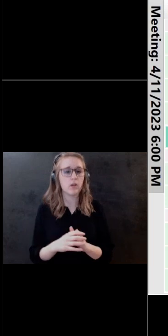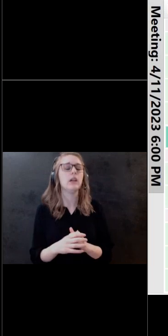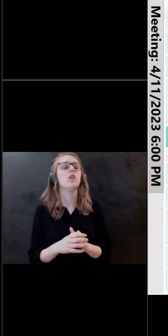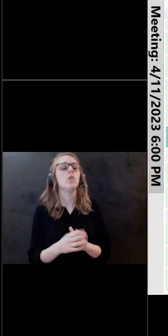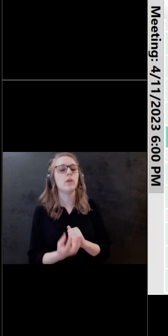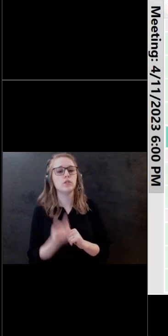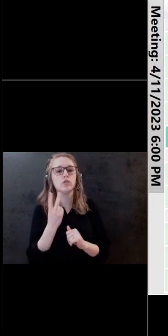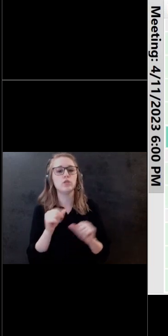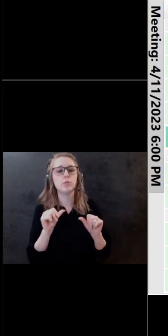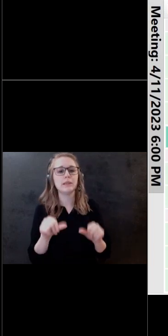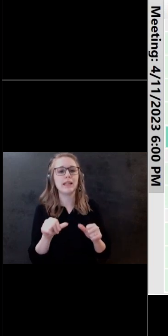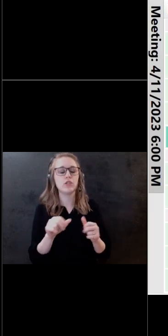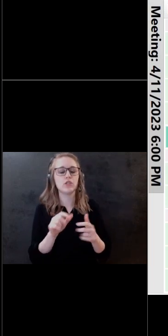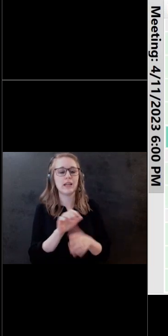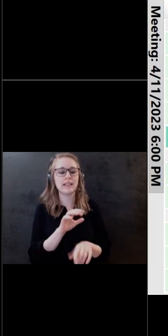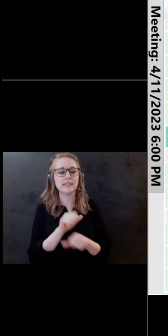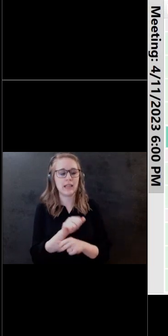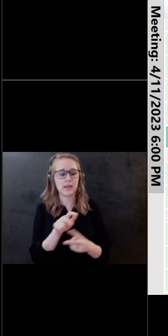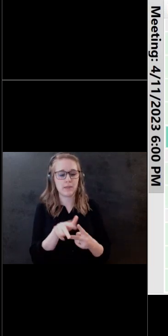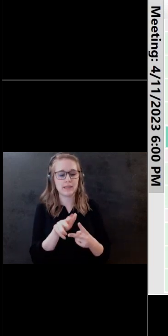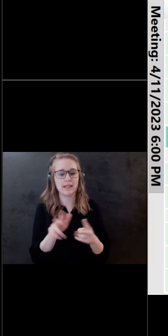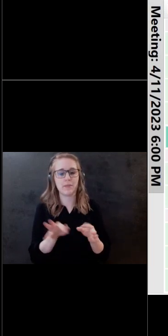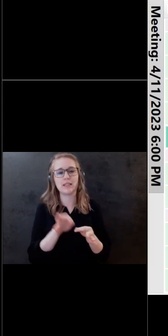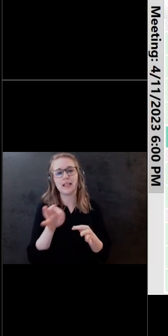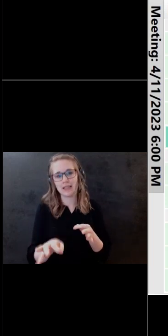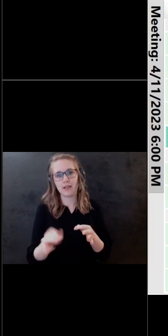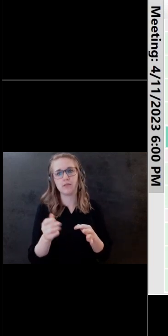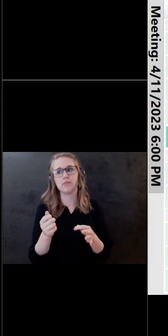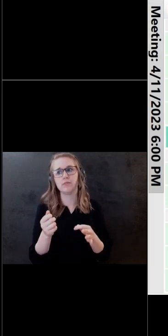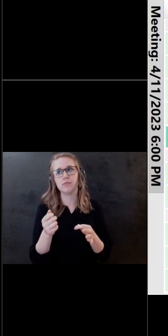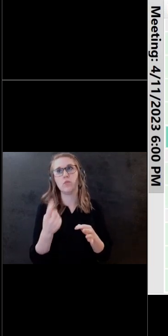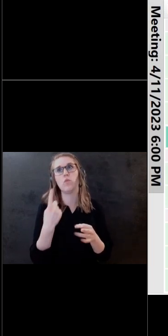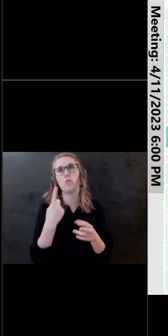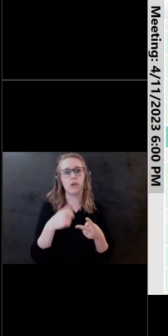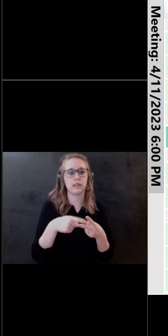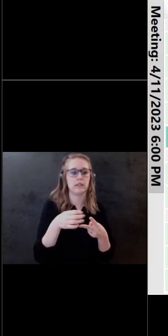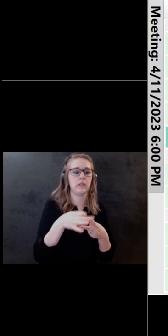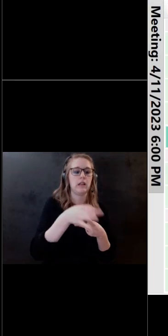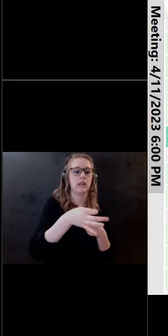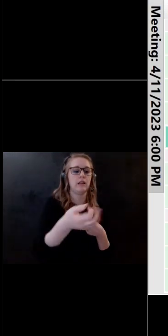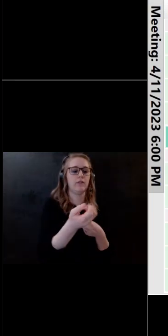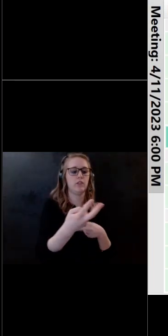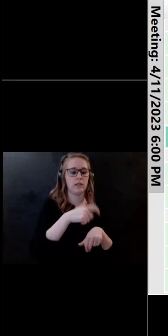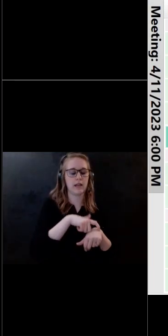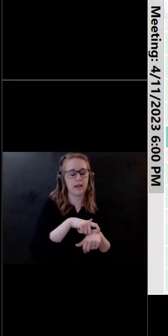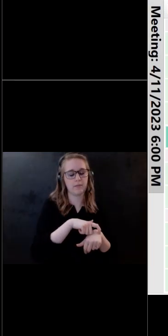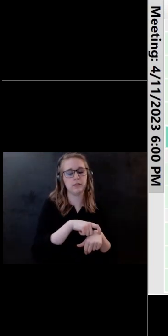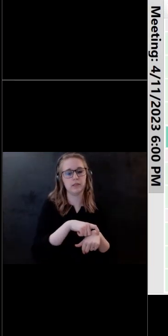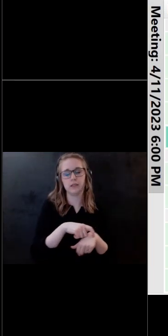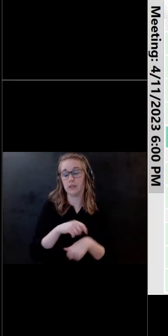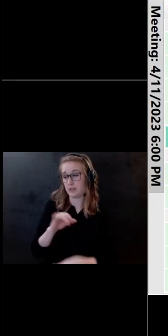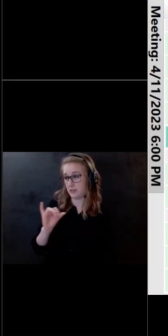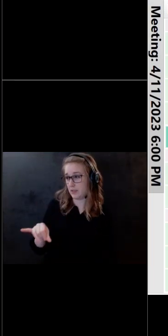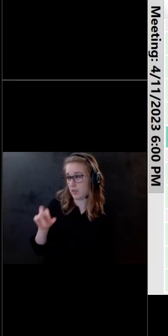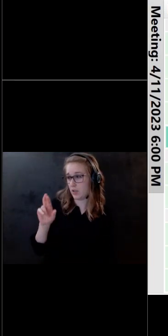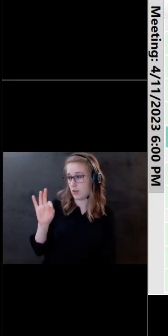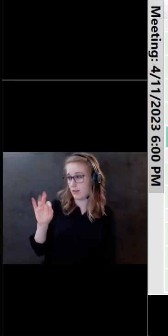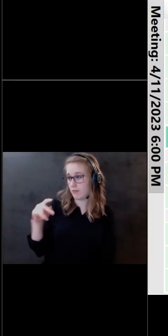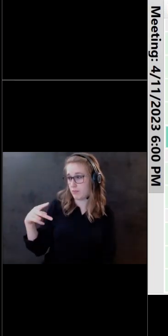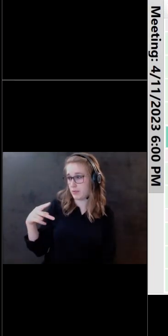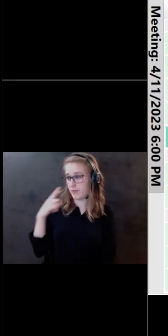potential assignments that they've been delayed multiple. Well, one has been delayed a couple of times. So is this the RFP for a